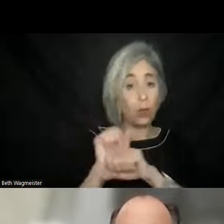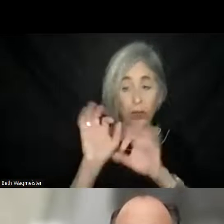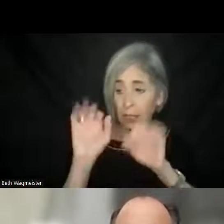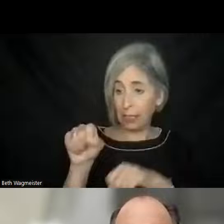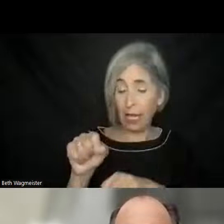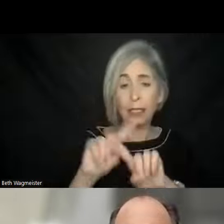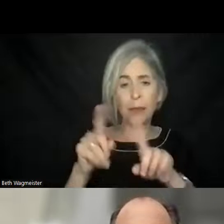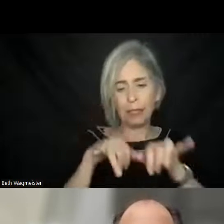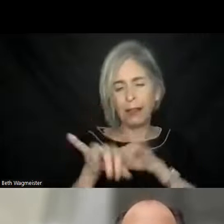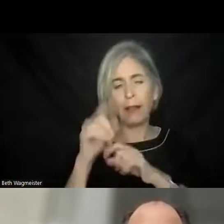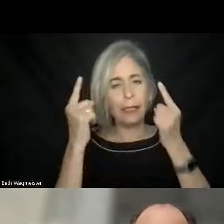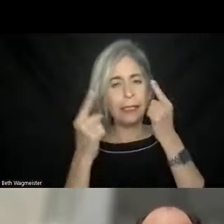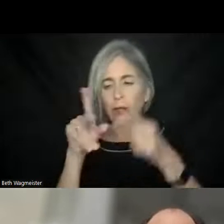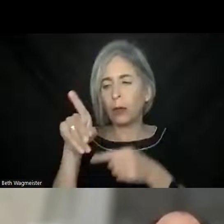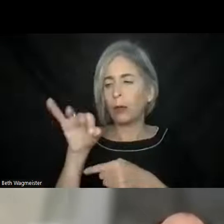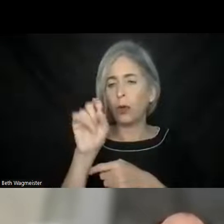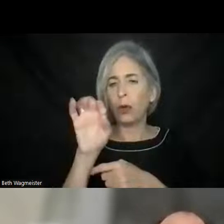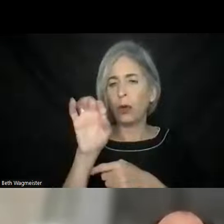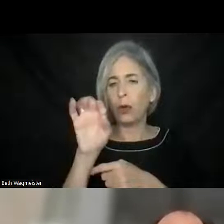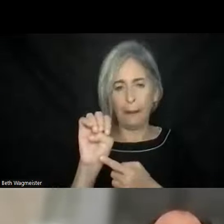still considered a prototype at the moment.